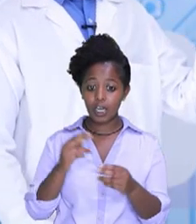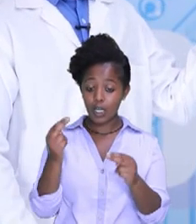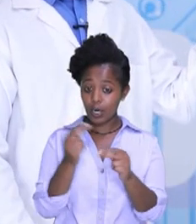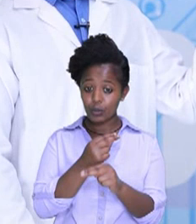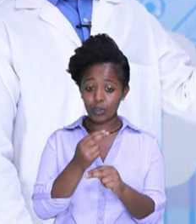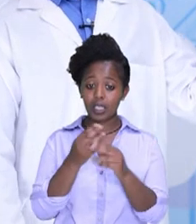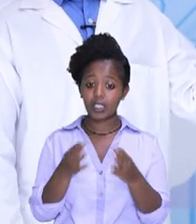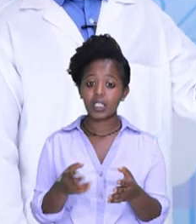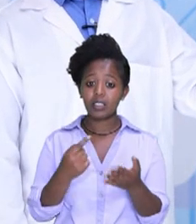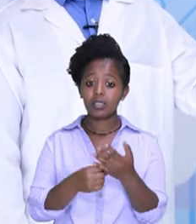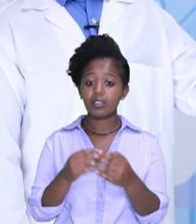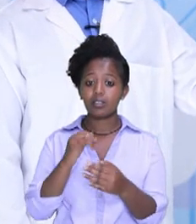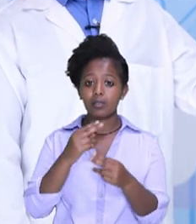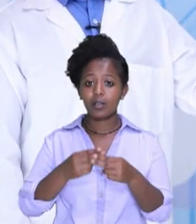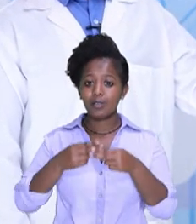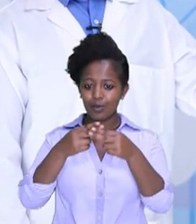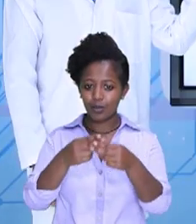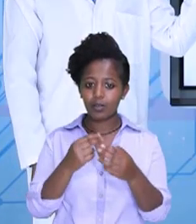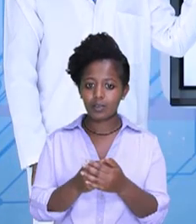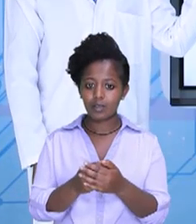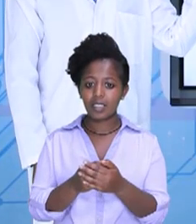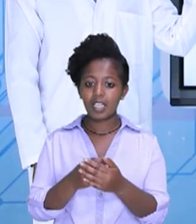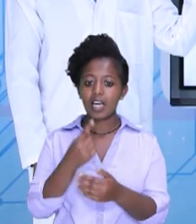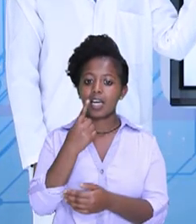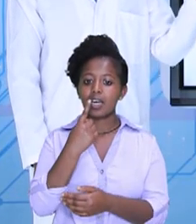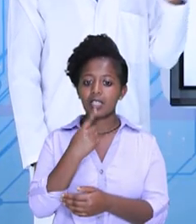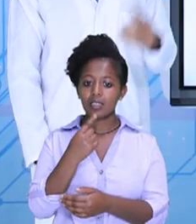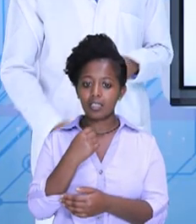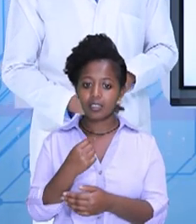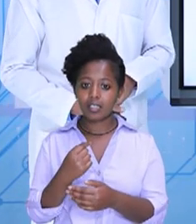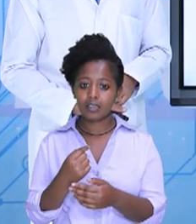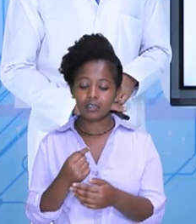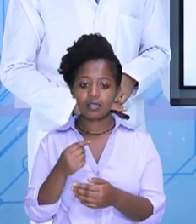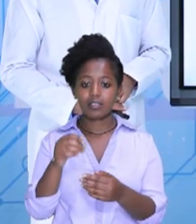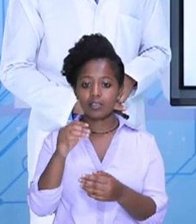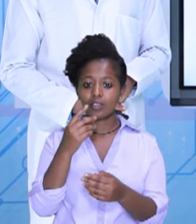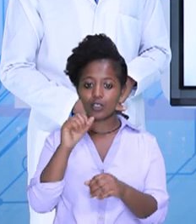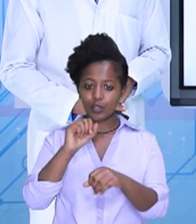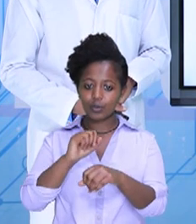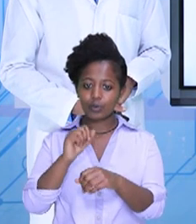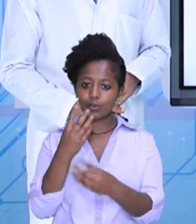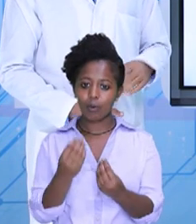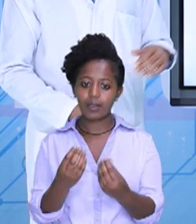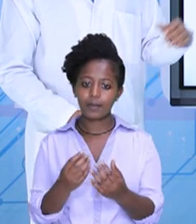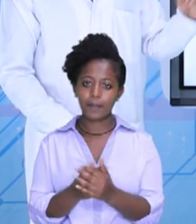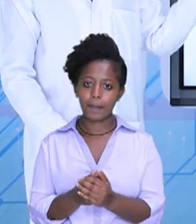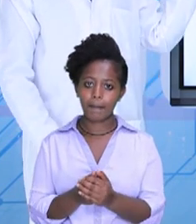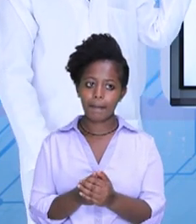Naturally, this soil is called the red basaltic soil.